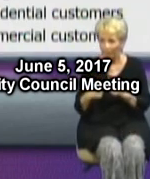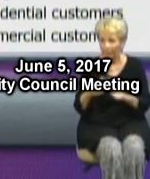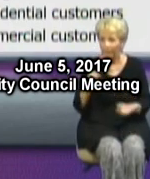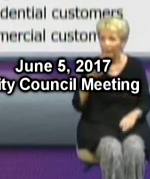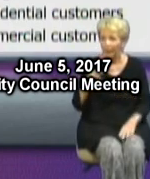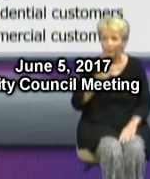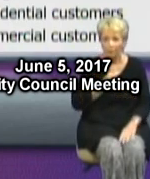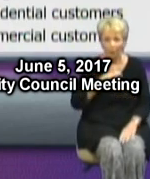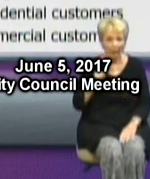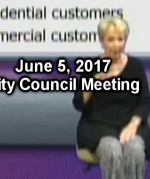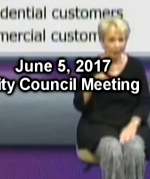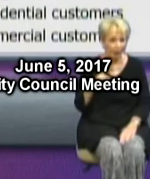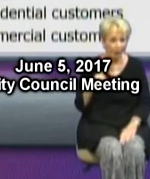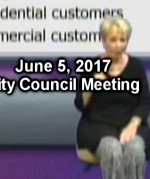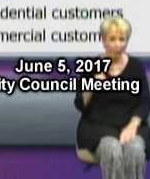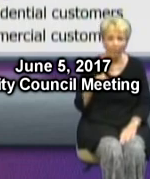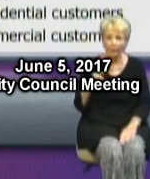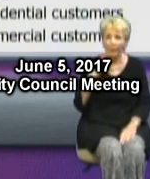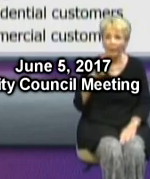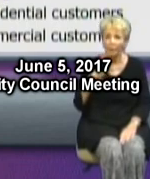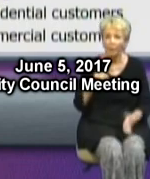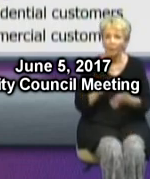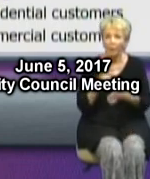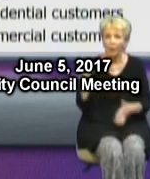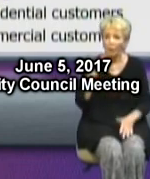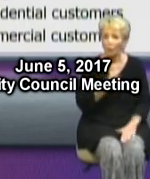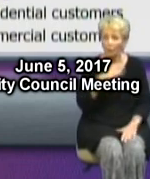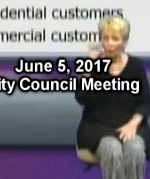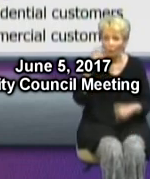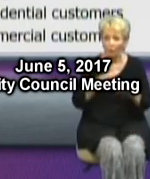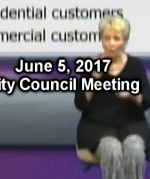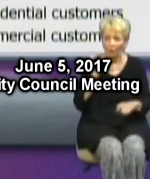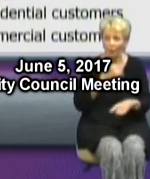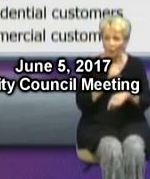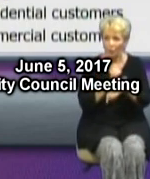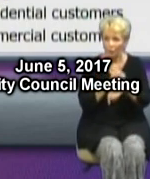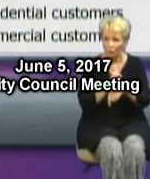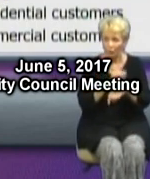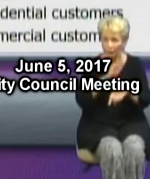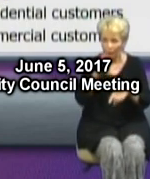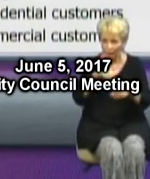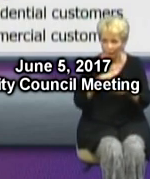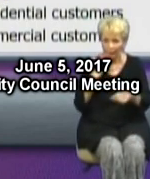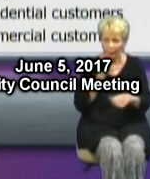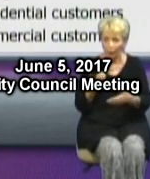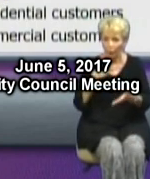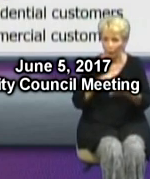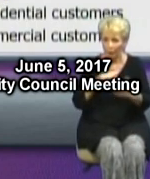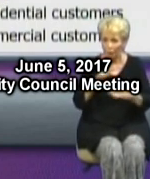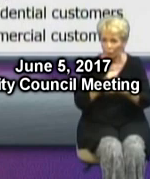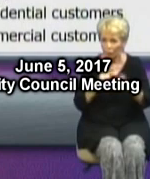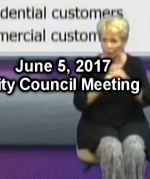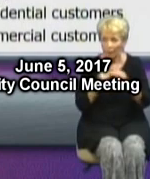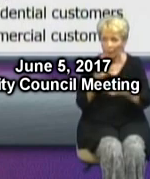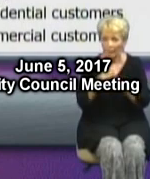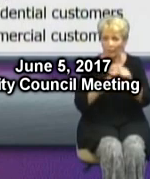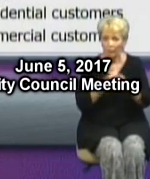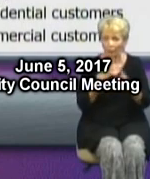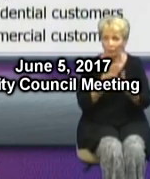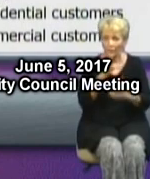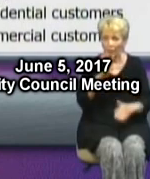sorry. April that we heard from our consultant 1 year into our restructure. Next year's budget